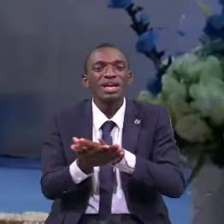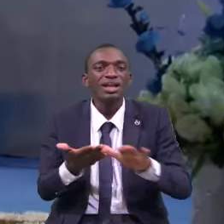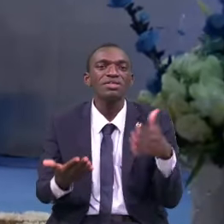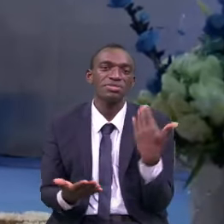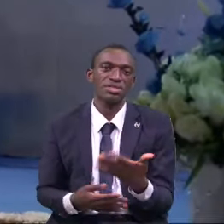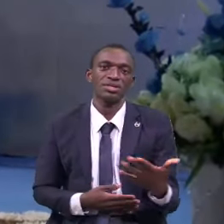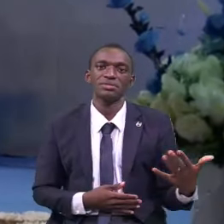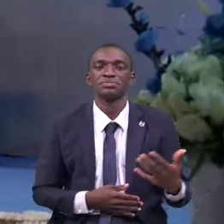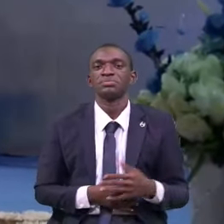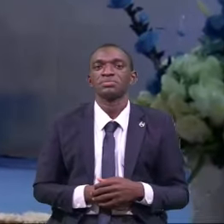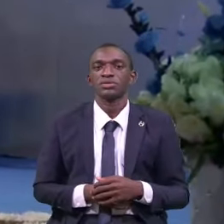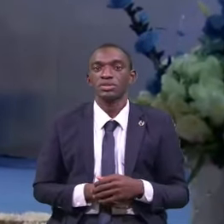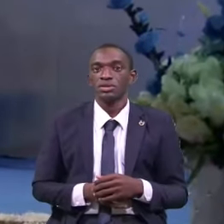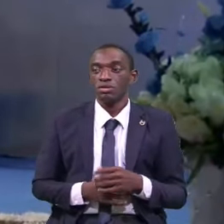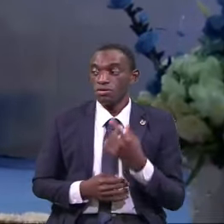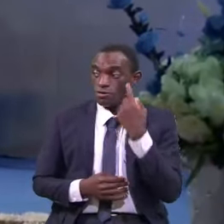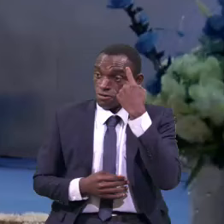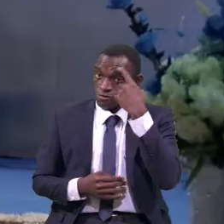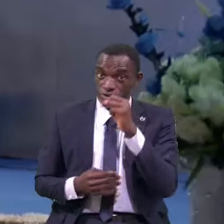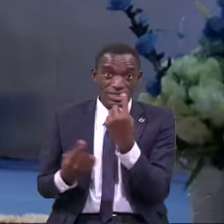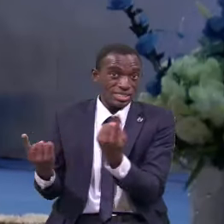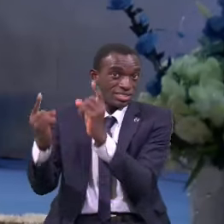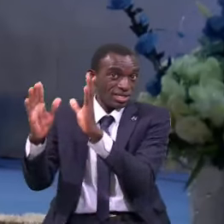For the sinner, the thoughts are unclean.